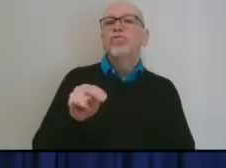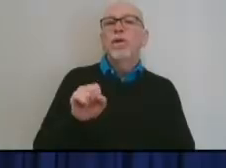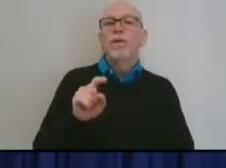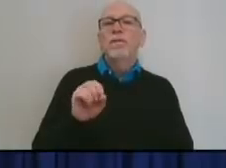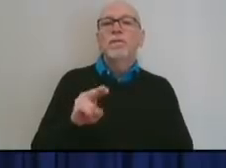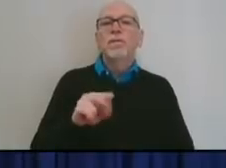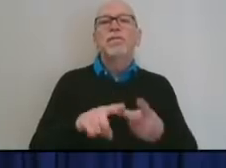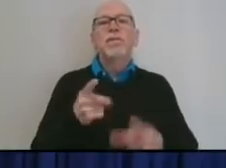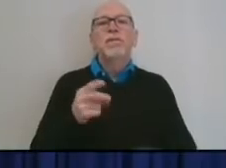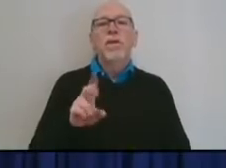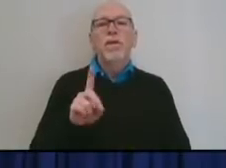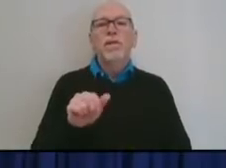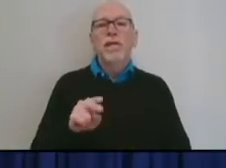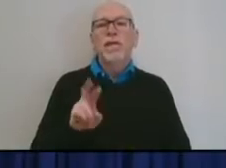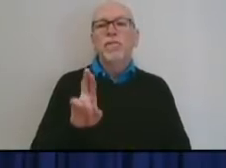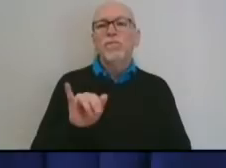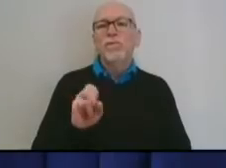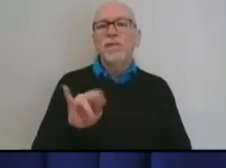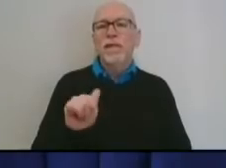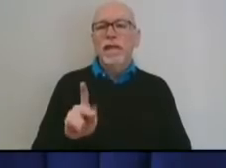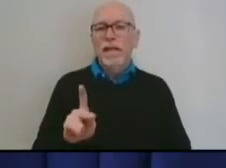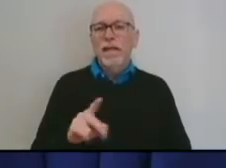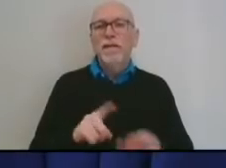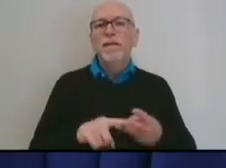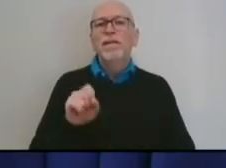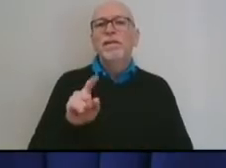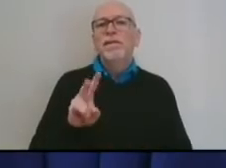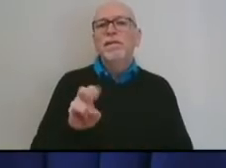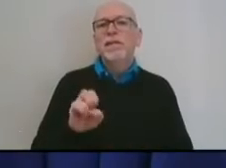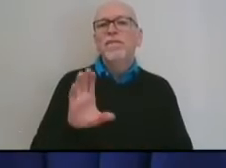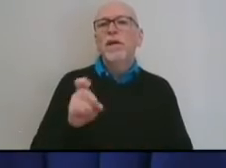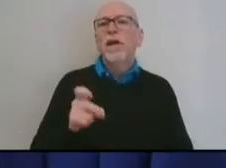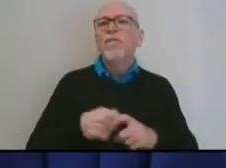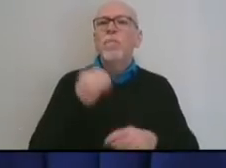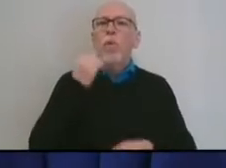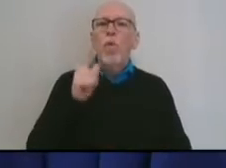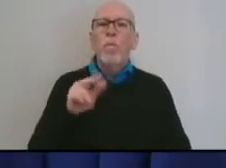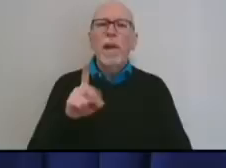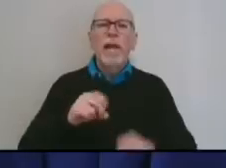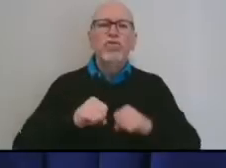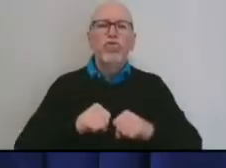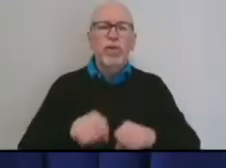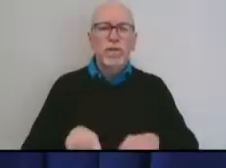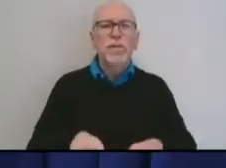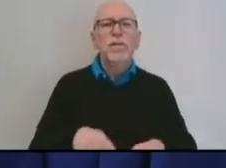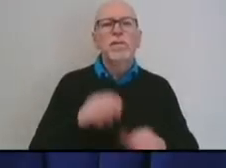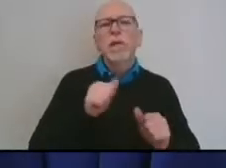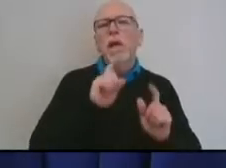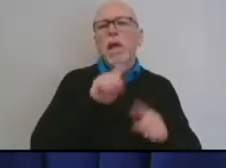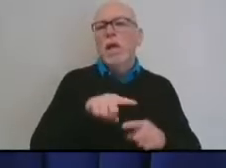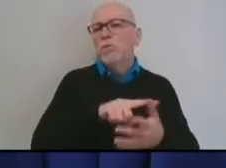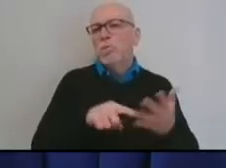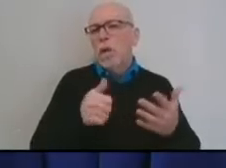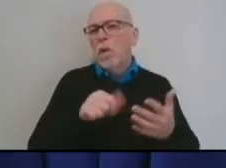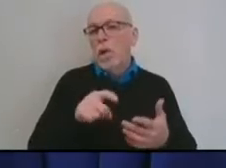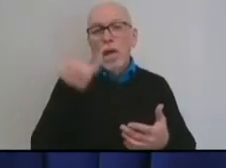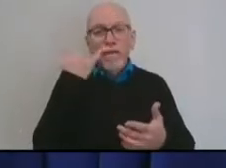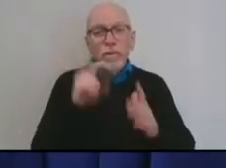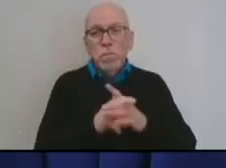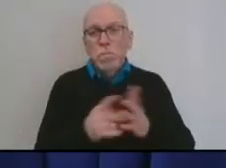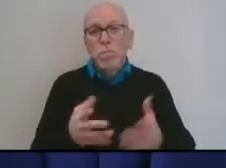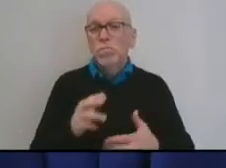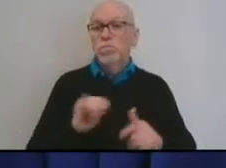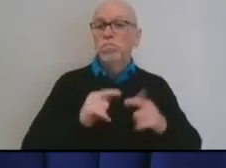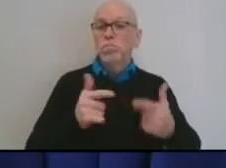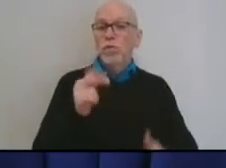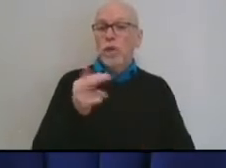Dan Rosiniak, and we have Steve Cox with Homeland Security to answer any questions that folks may have. And with that, Rachel,